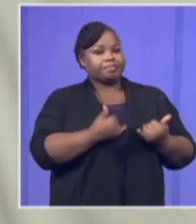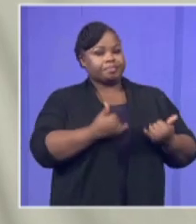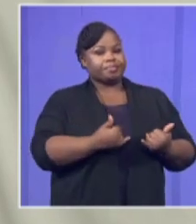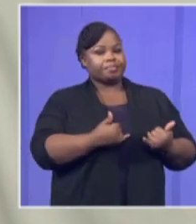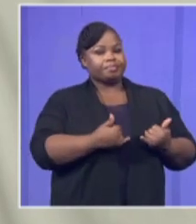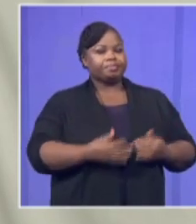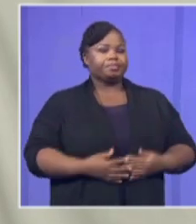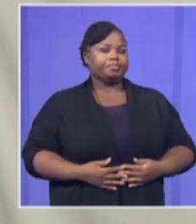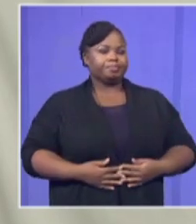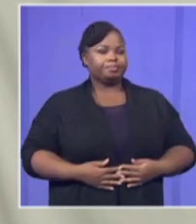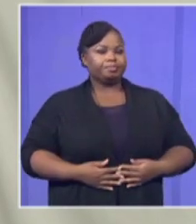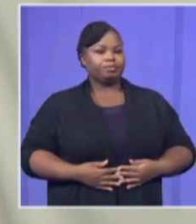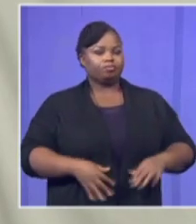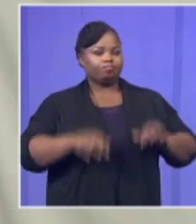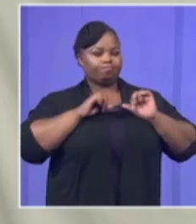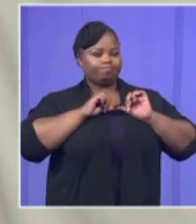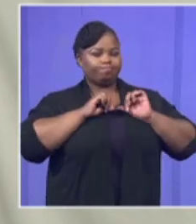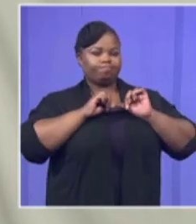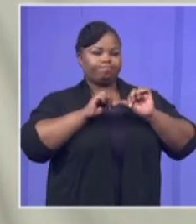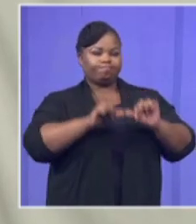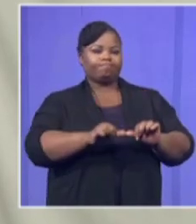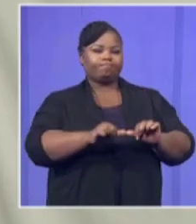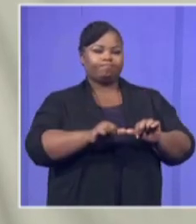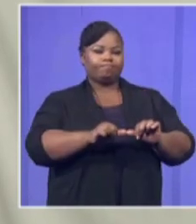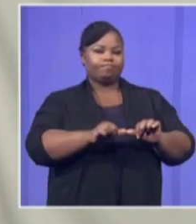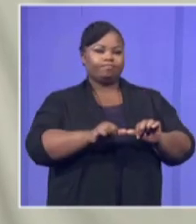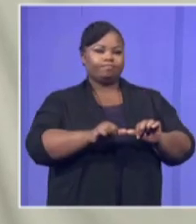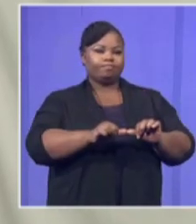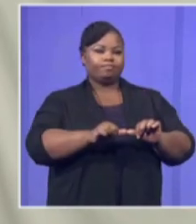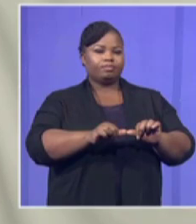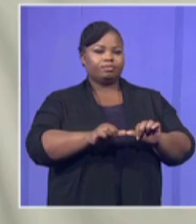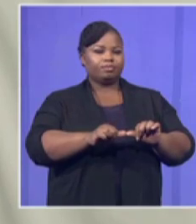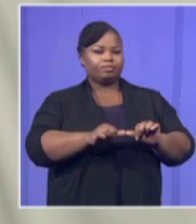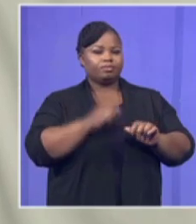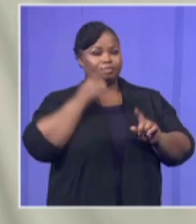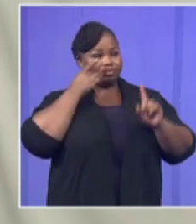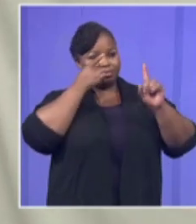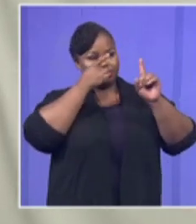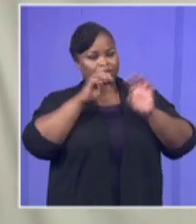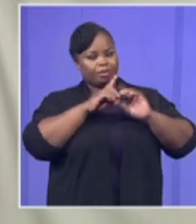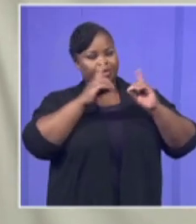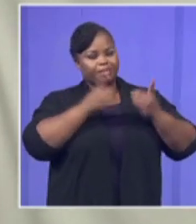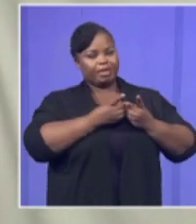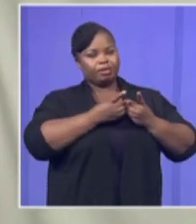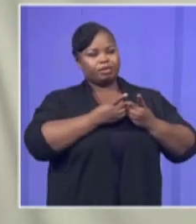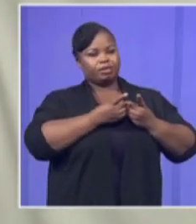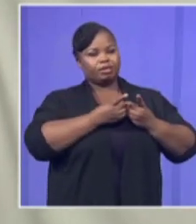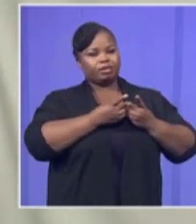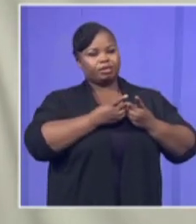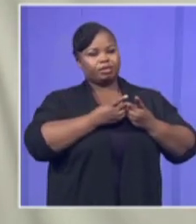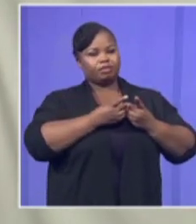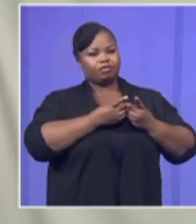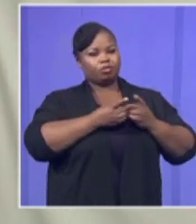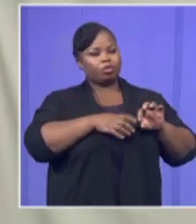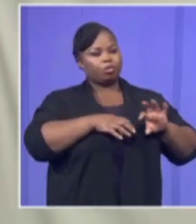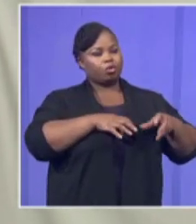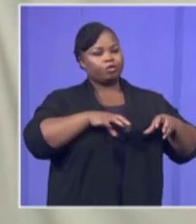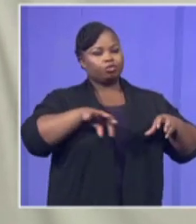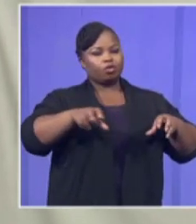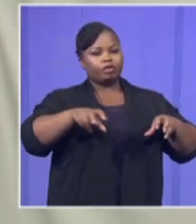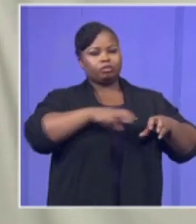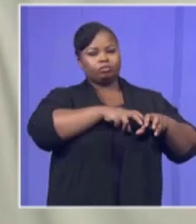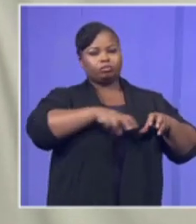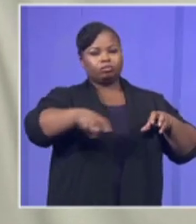is a continuation of a drive by the department moving from one province to the